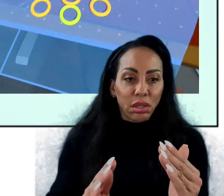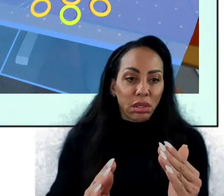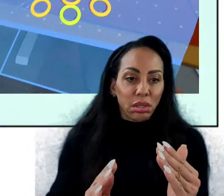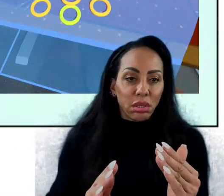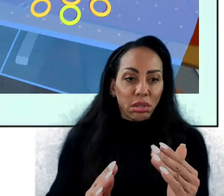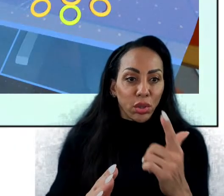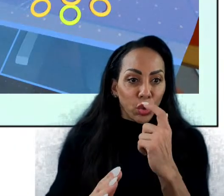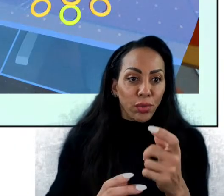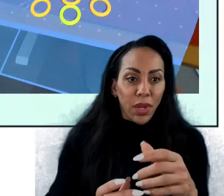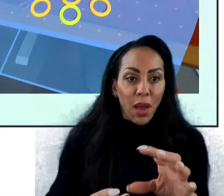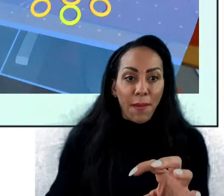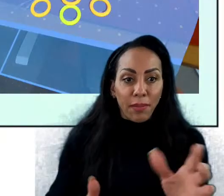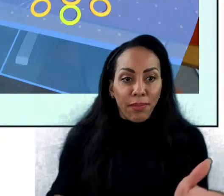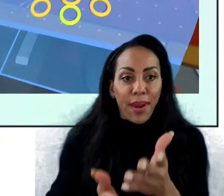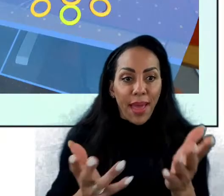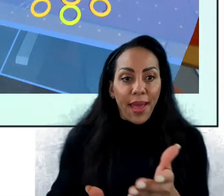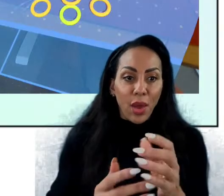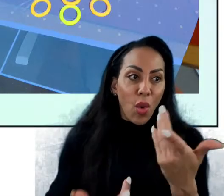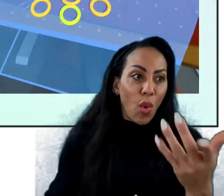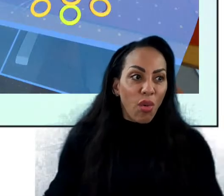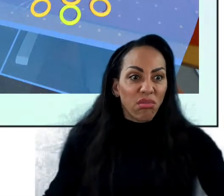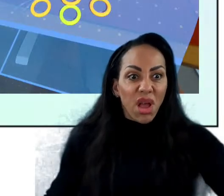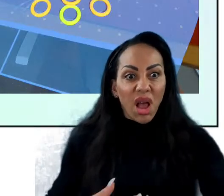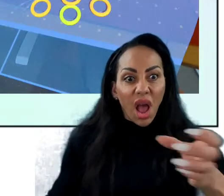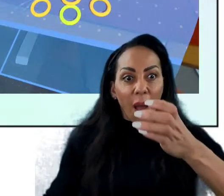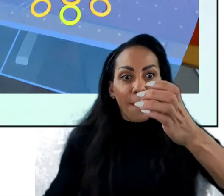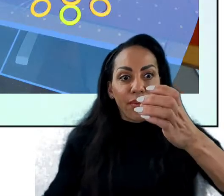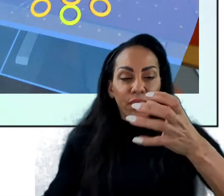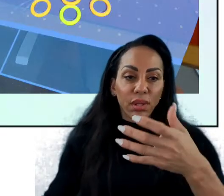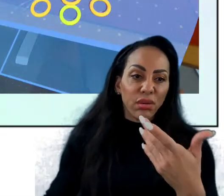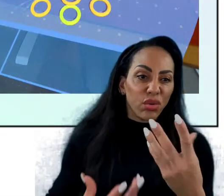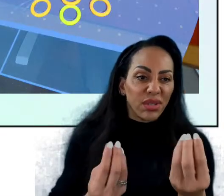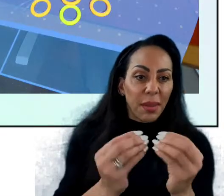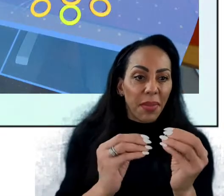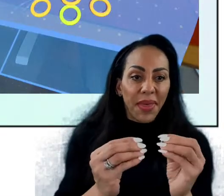there's trying to introduce some kind of tactile thing in future. Yeah, definitely.